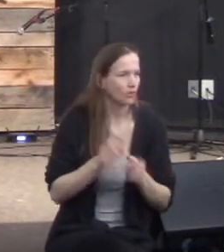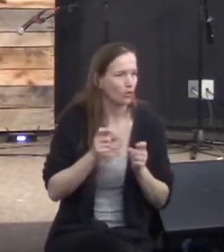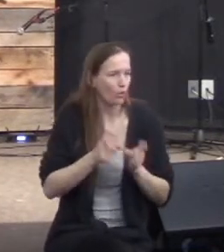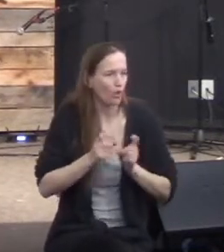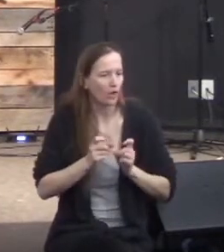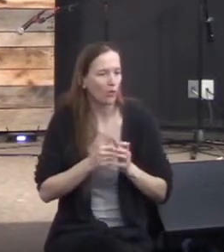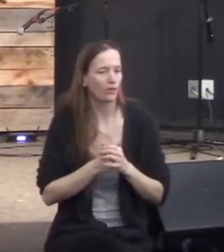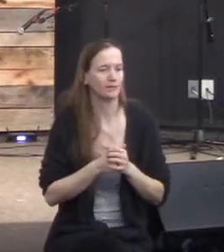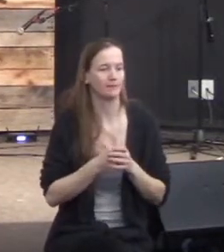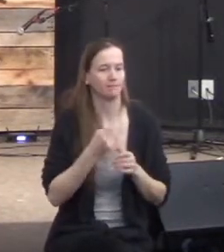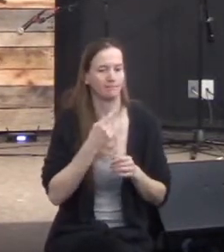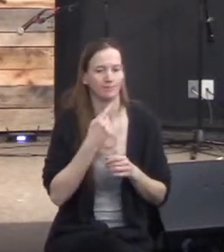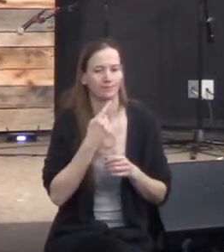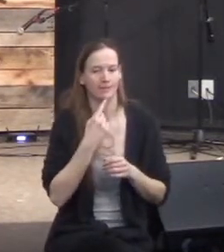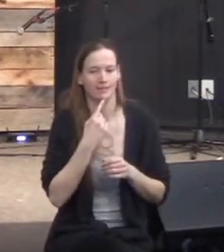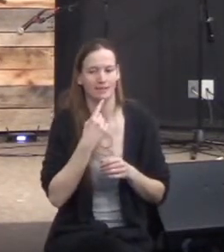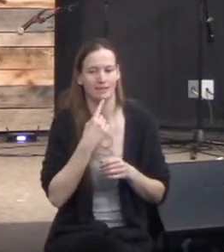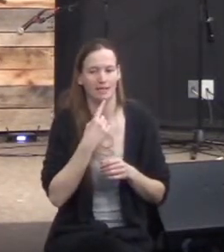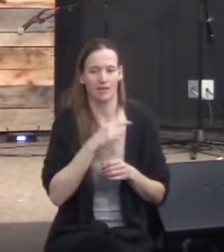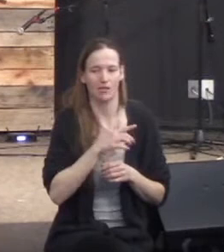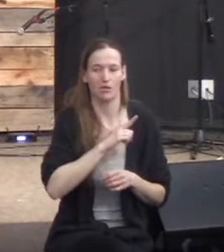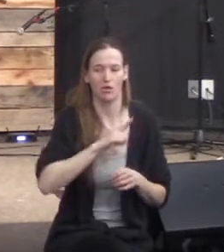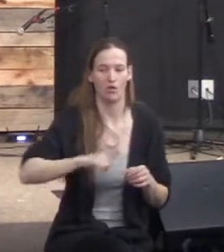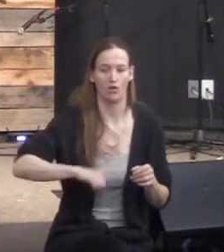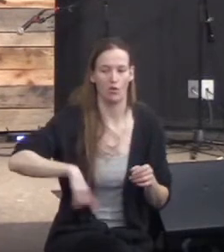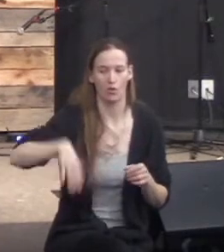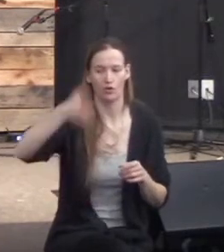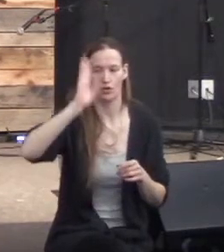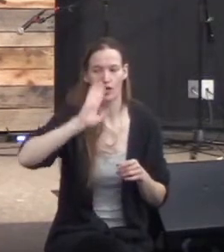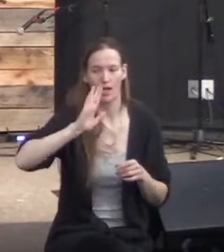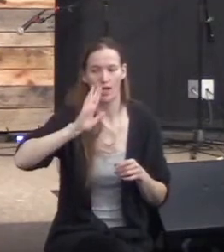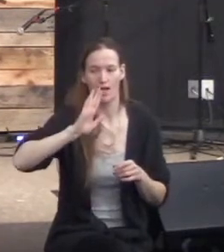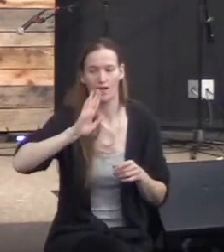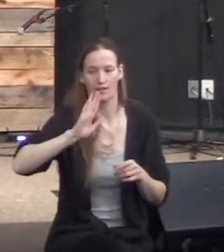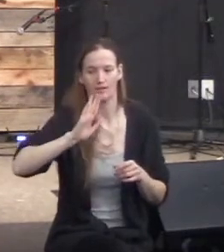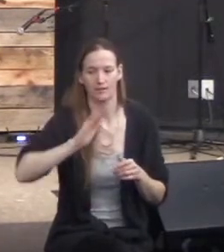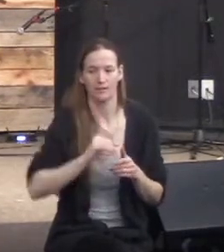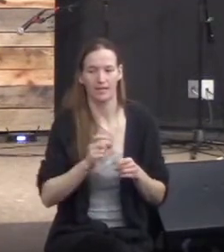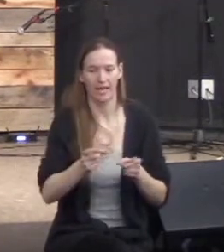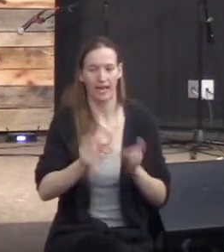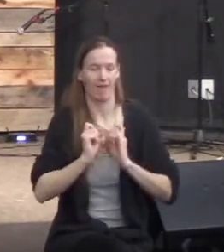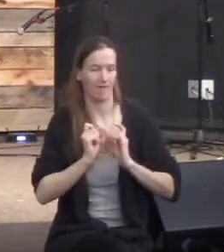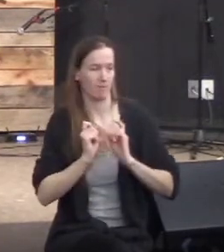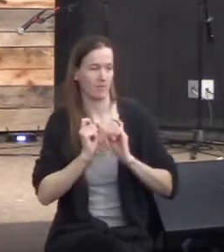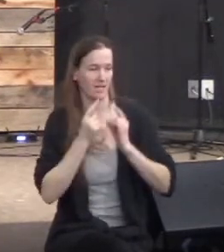before? Where you credit God for something that you manipulated and grabbed?